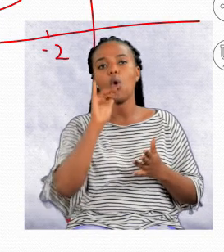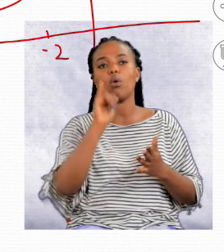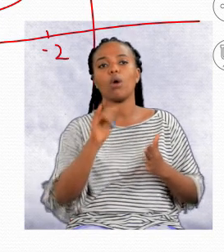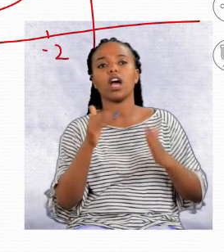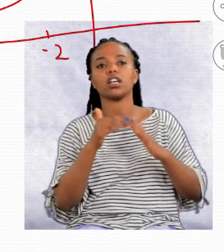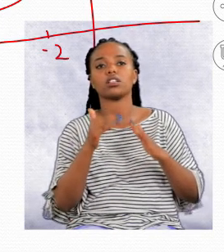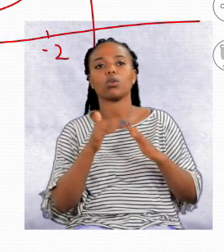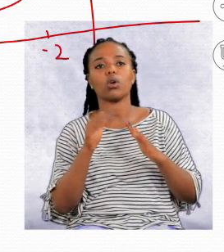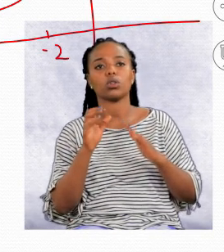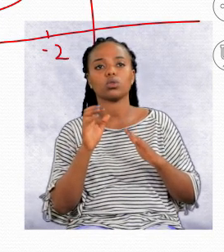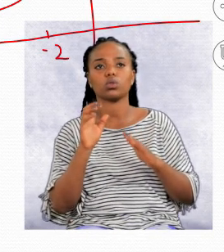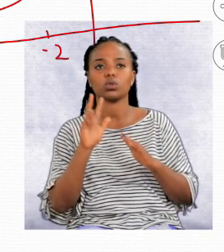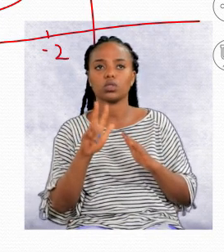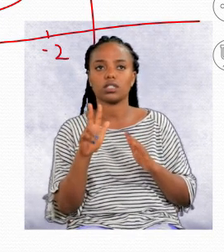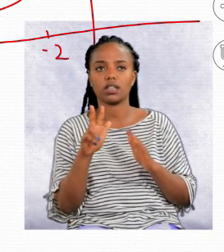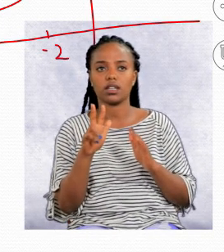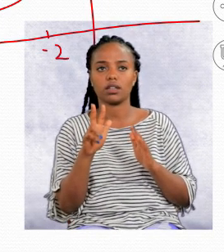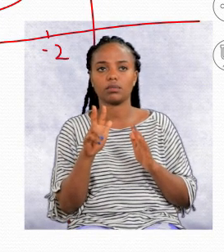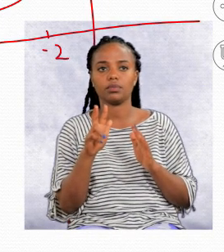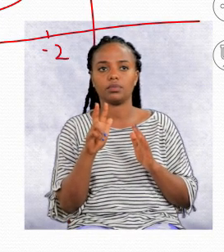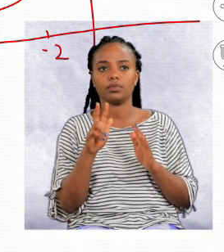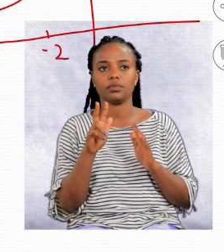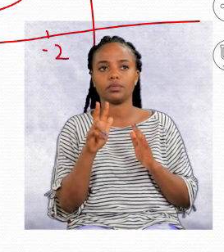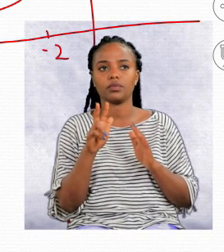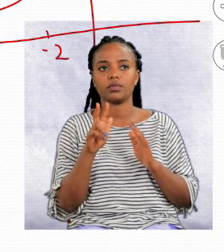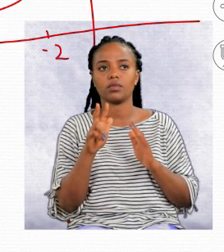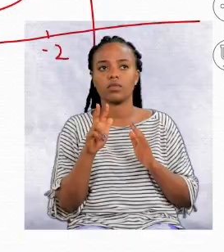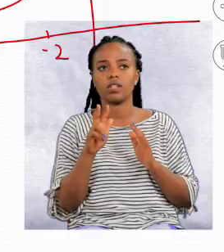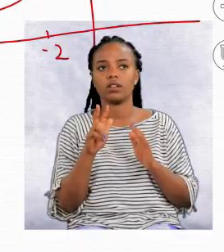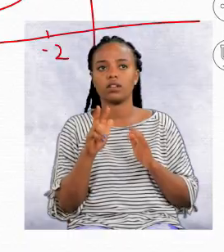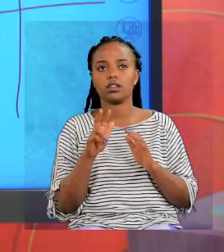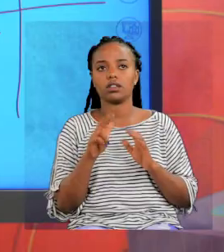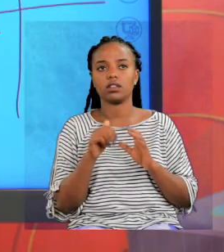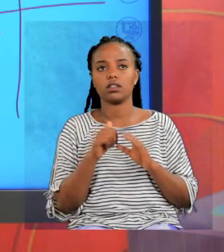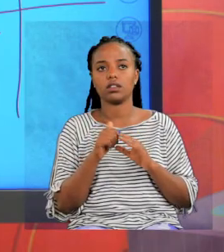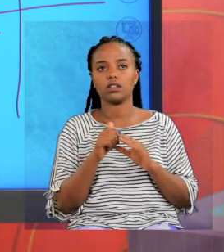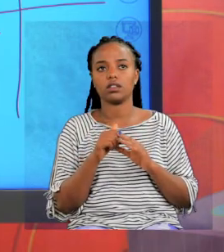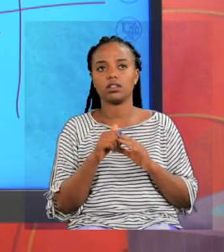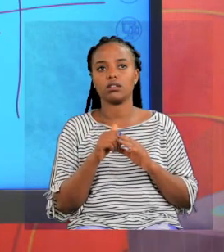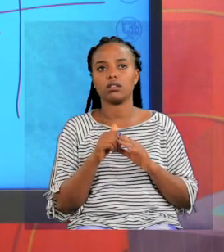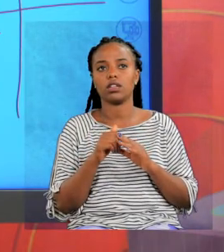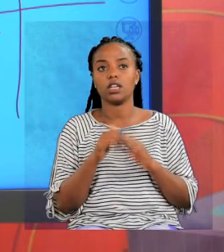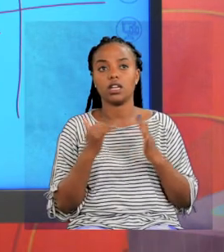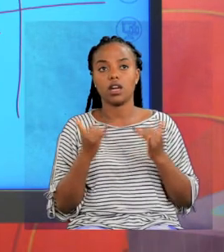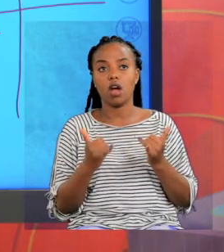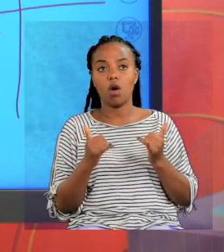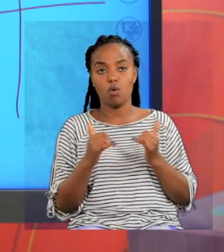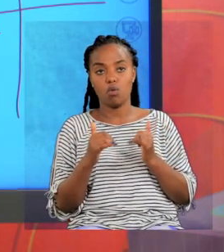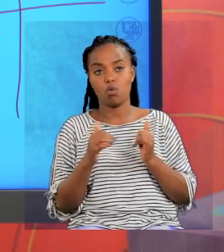equal to 3. Now E,